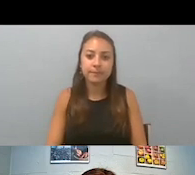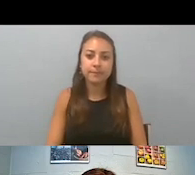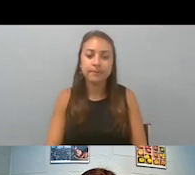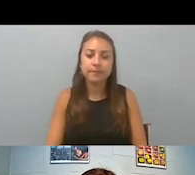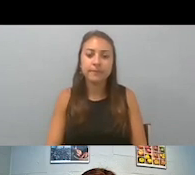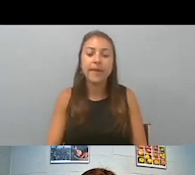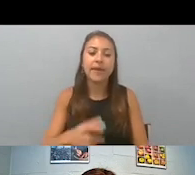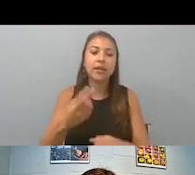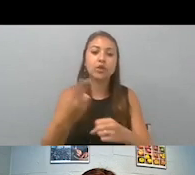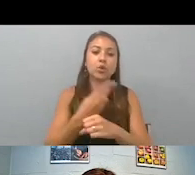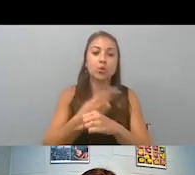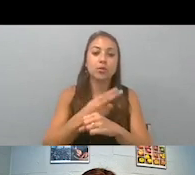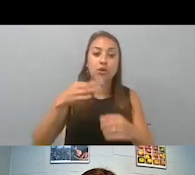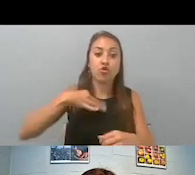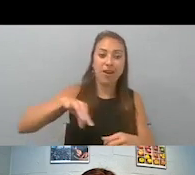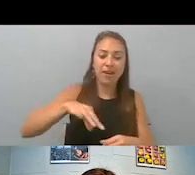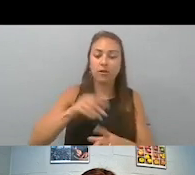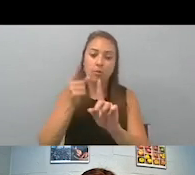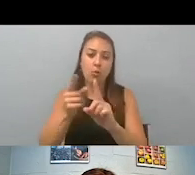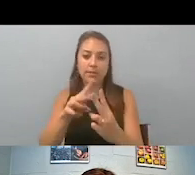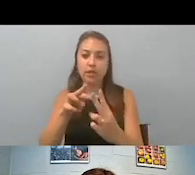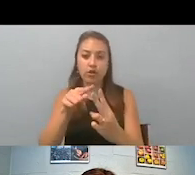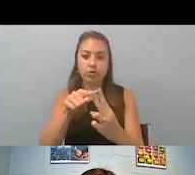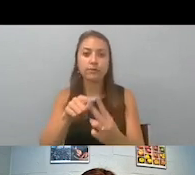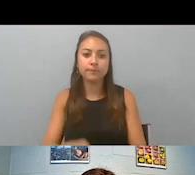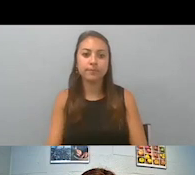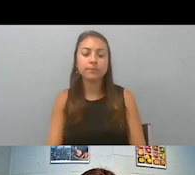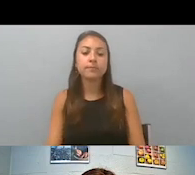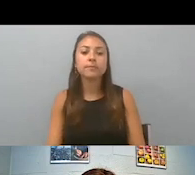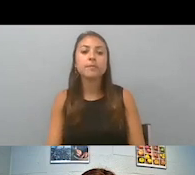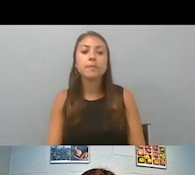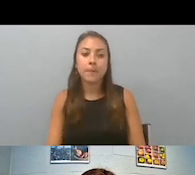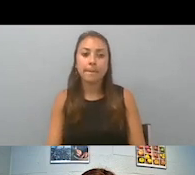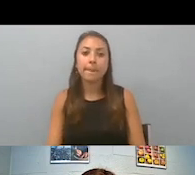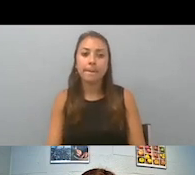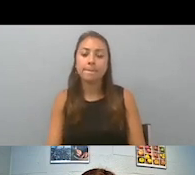meal swipes, points, or bear bucks. Andrews is also